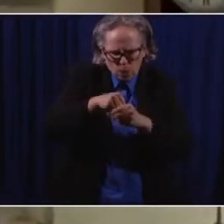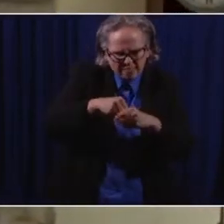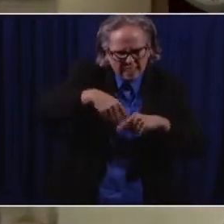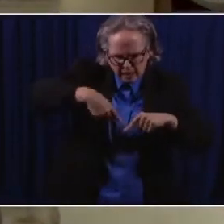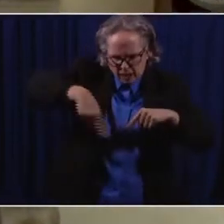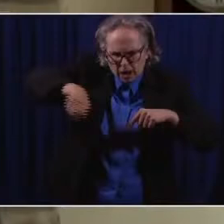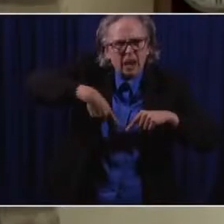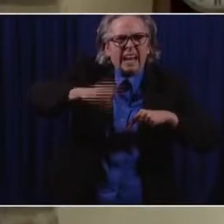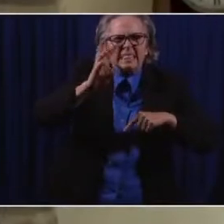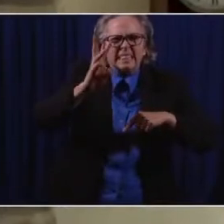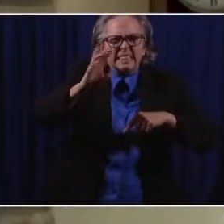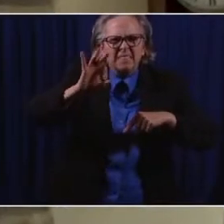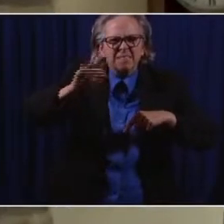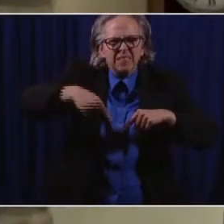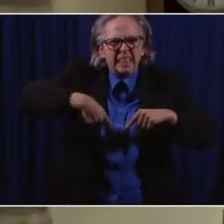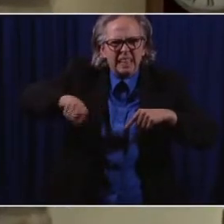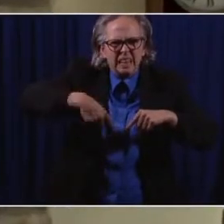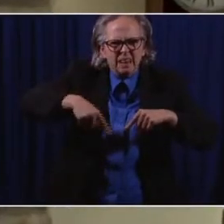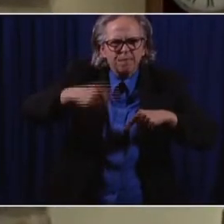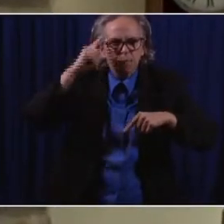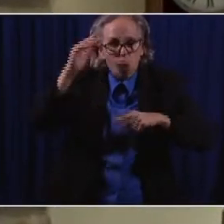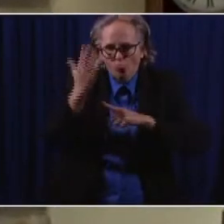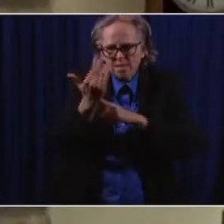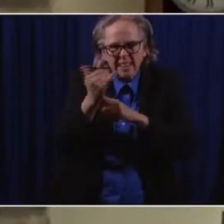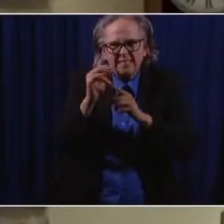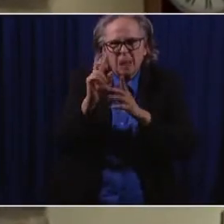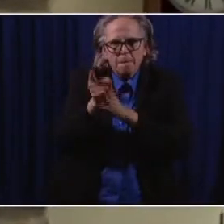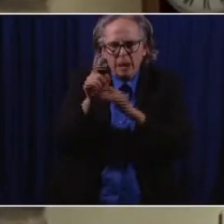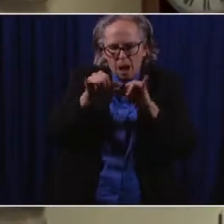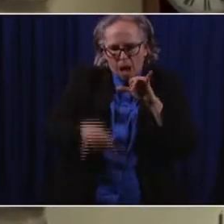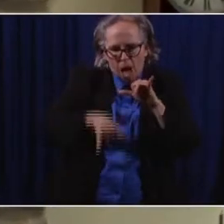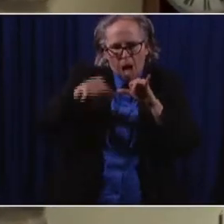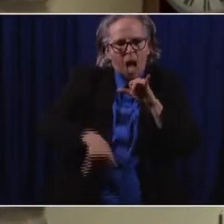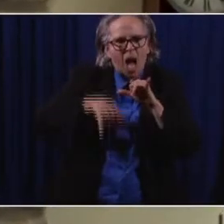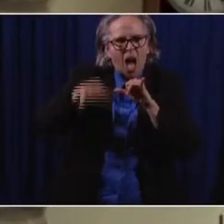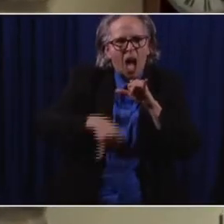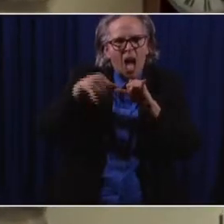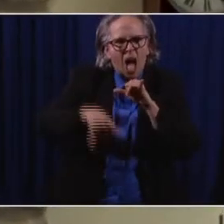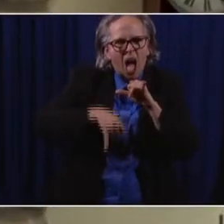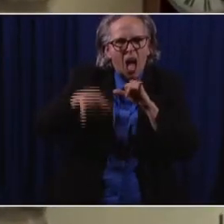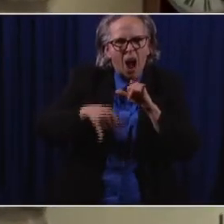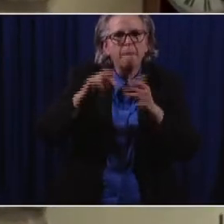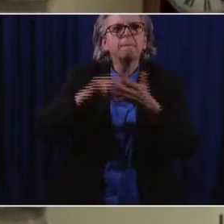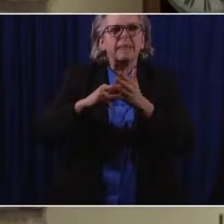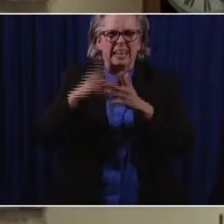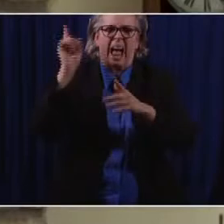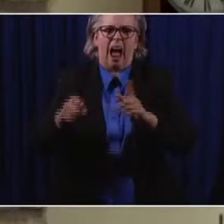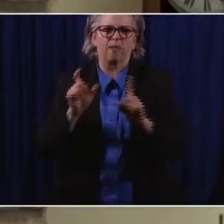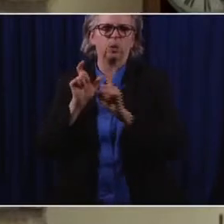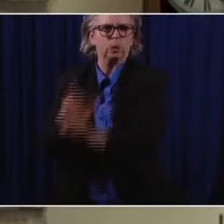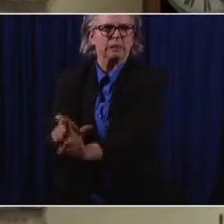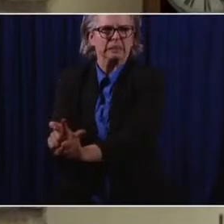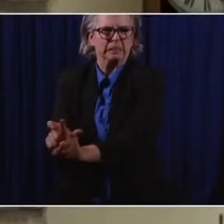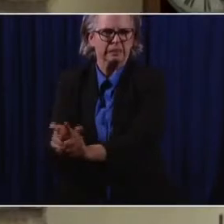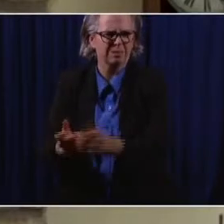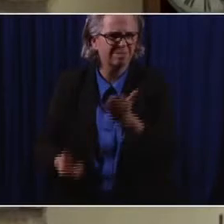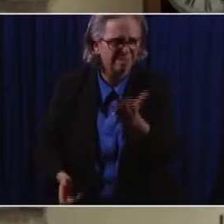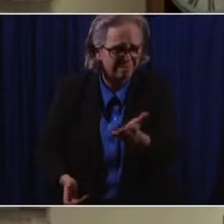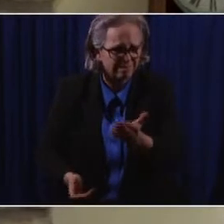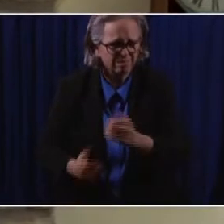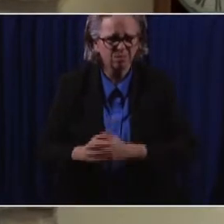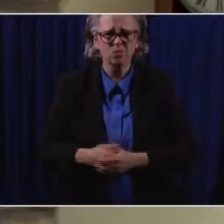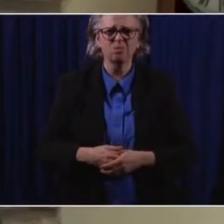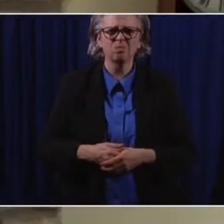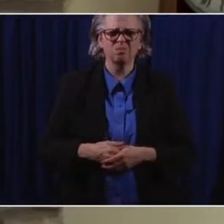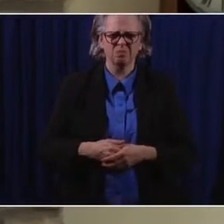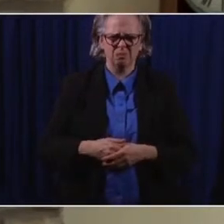with COVID-19 for a total of 15 minutes or more. I'll just go down a little bit. The determination of close